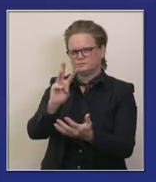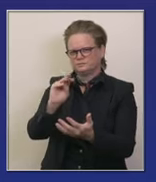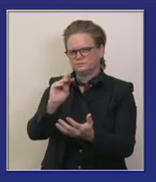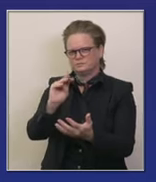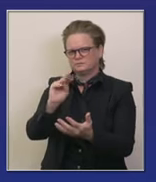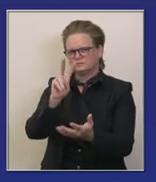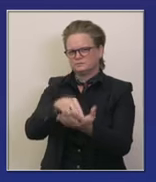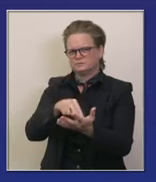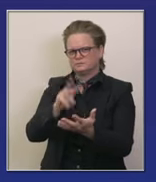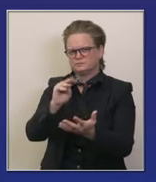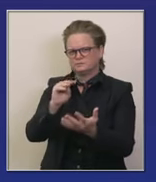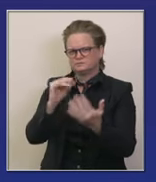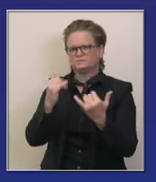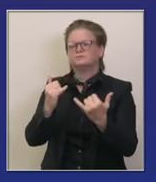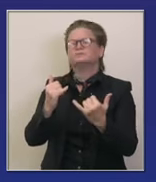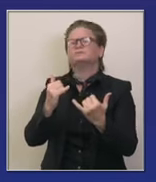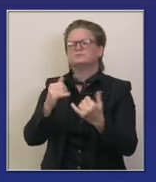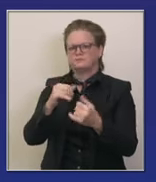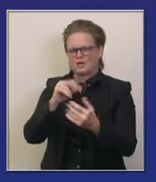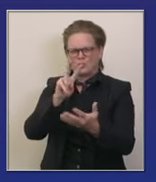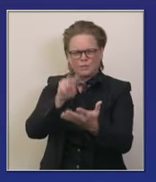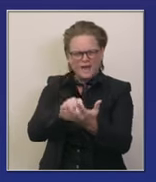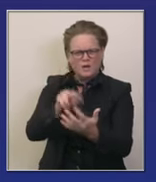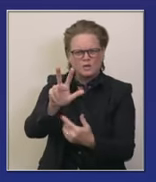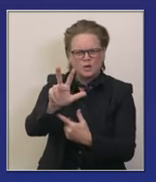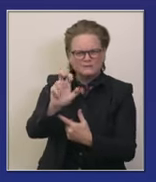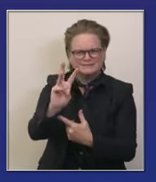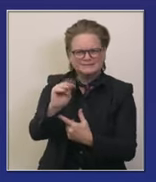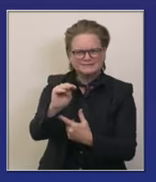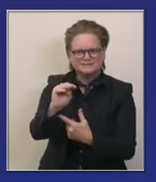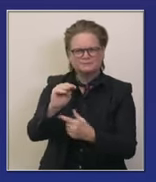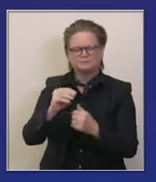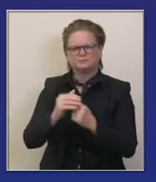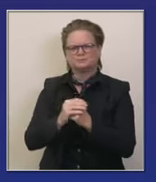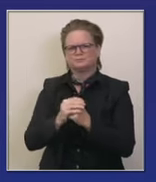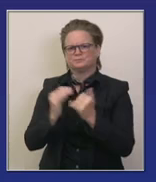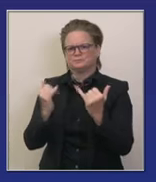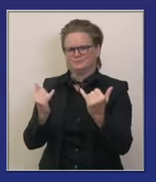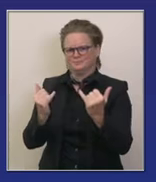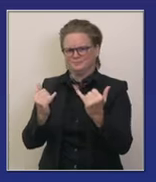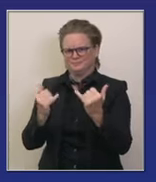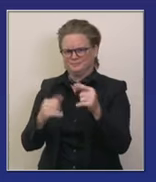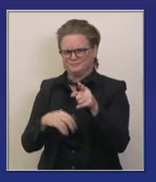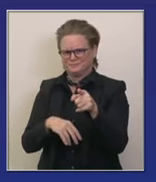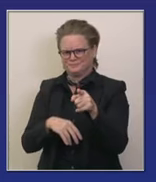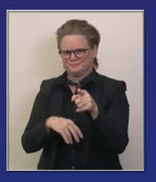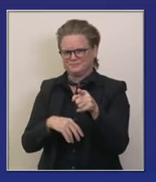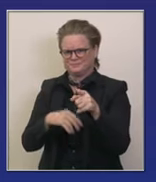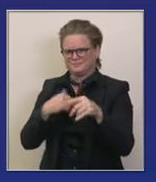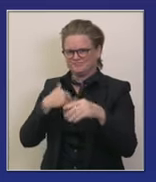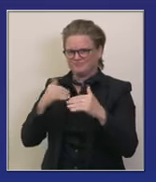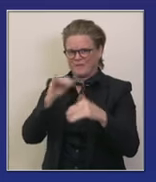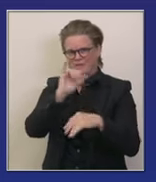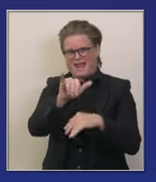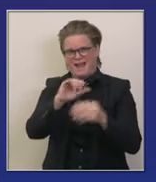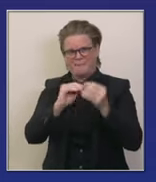2,360 individuals have been admitted to ICUs. You've seen a 69% increase in ICU